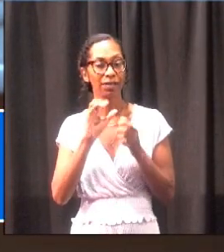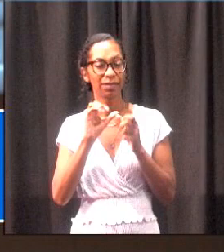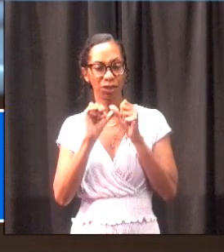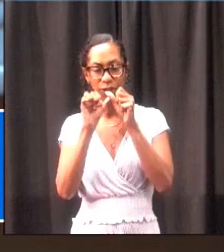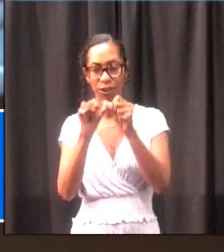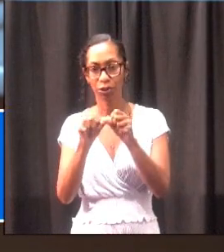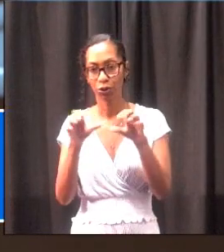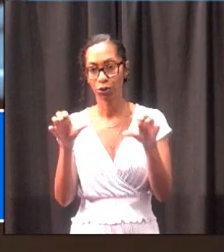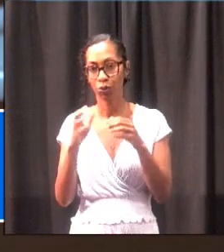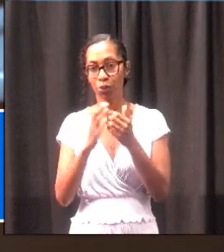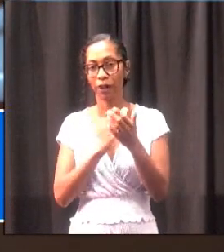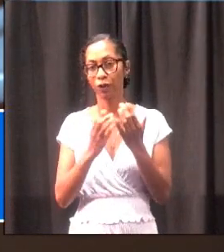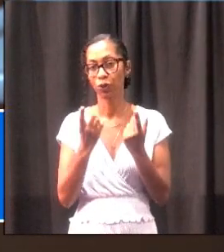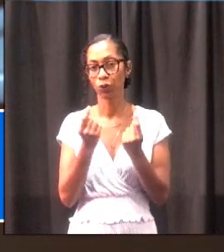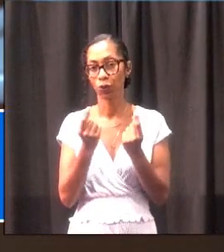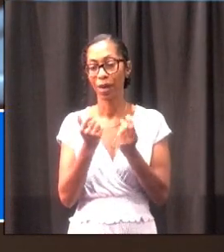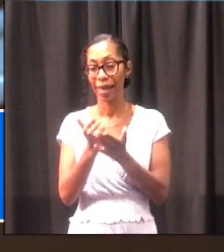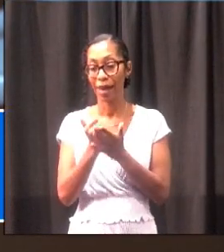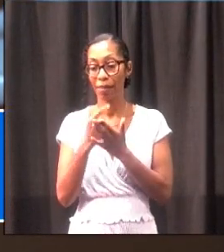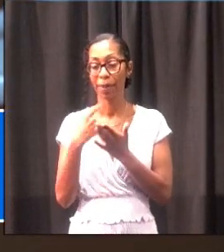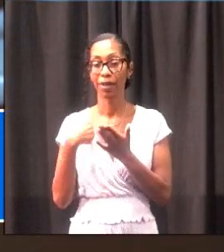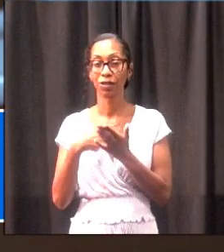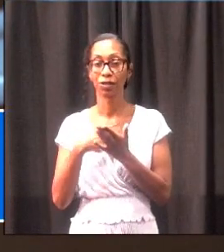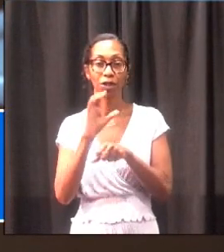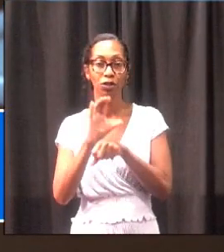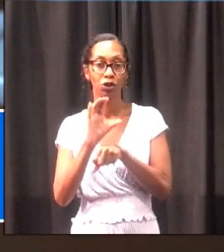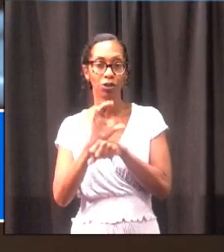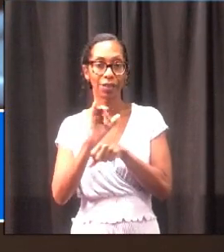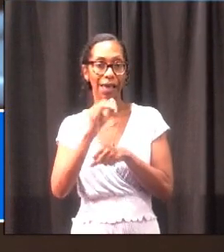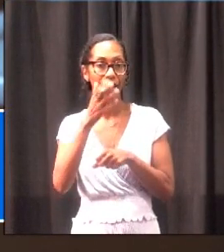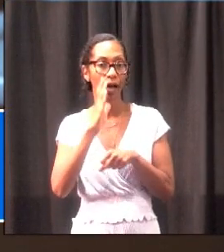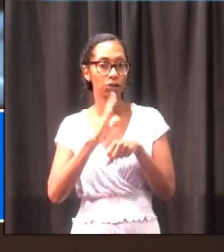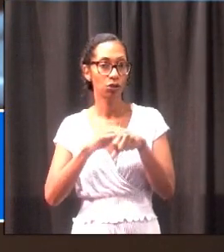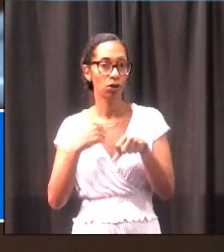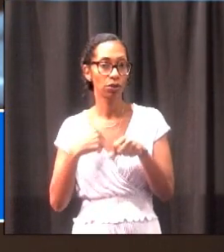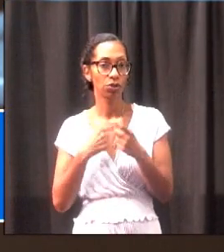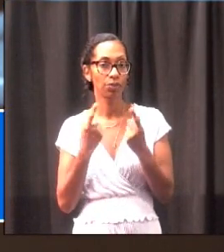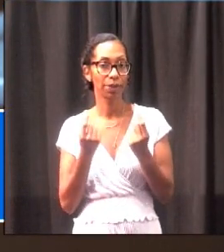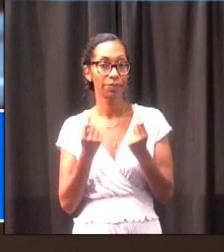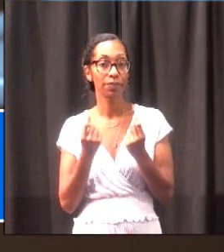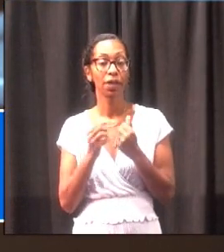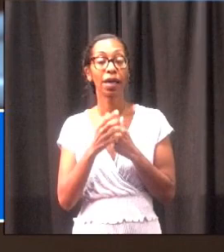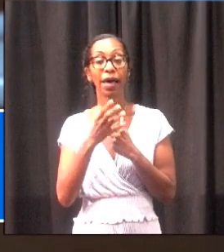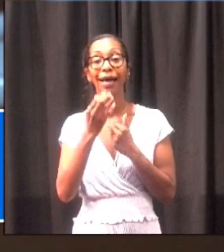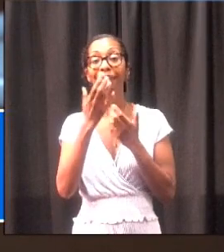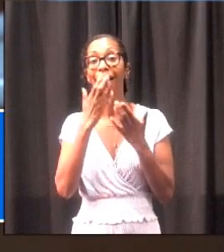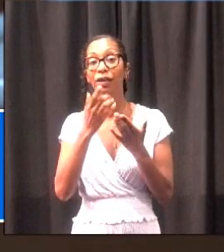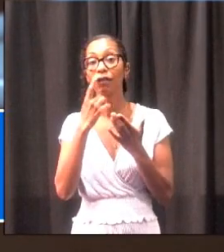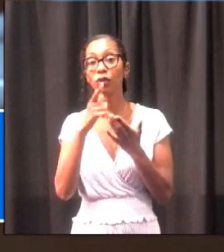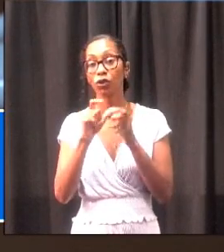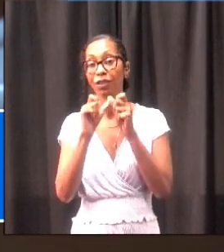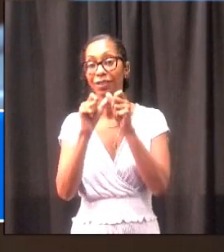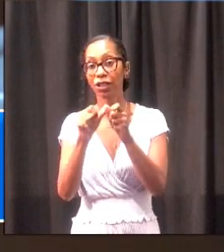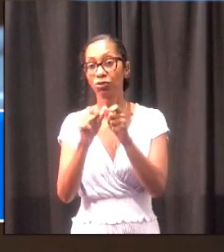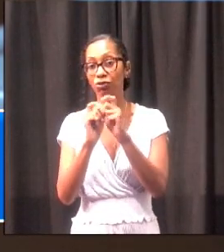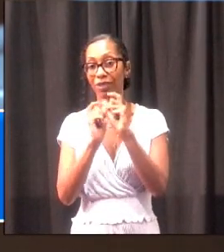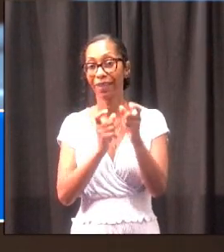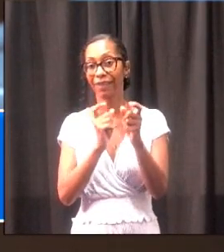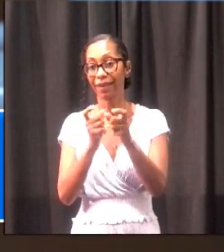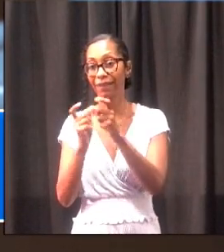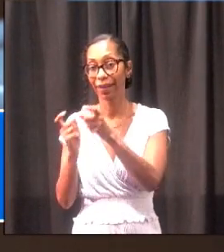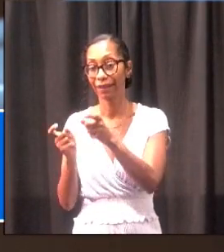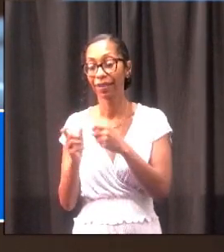do, New Mercies, and helping us to be the church that God has called us to be. And I want to thank you for your continuous giving and helping